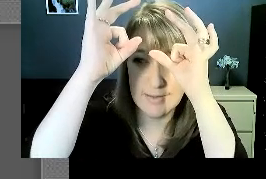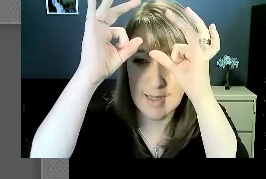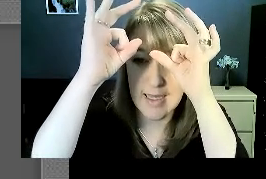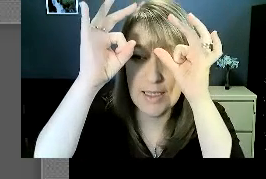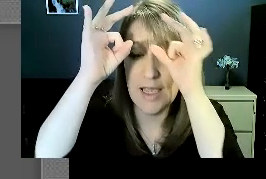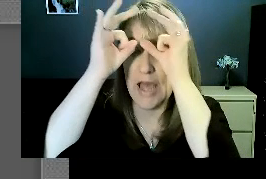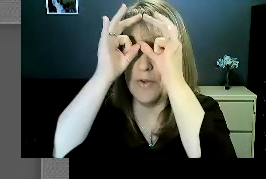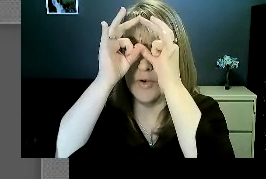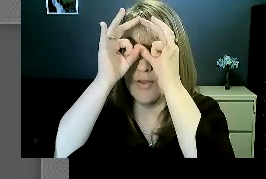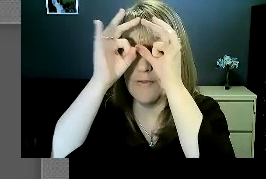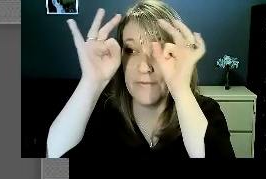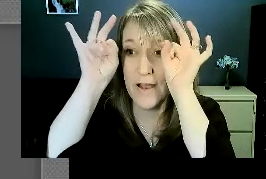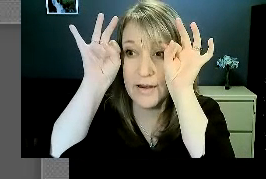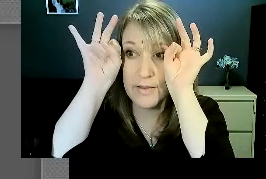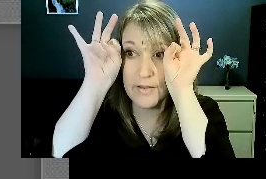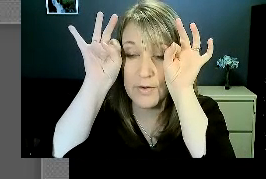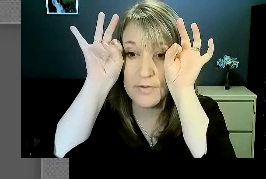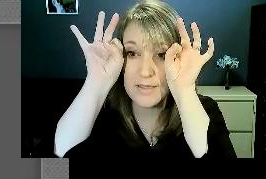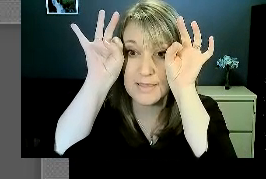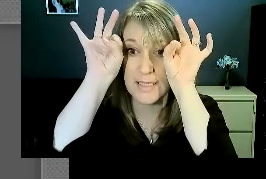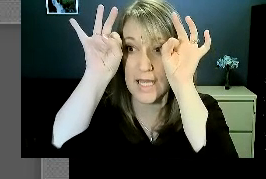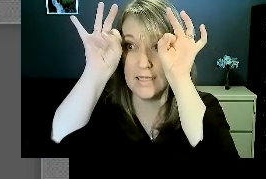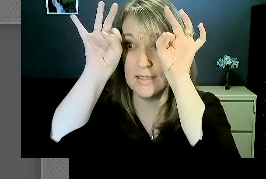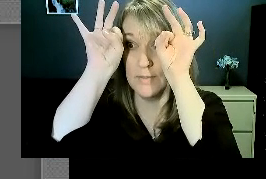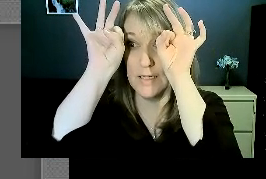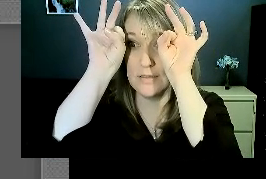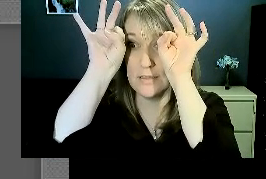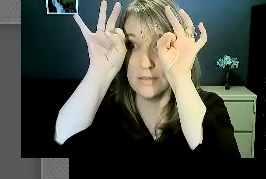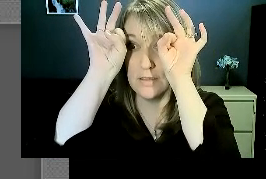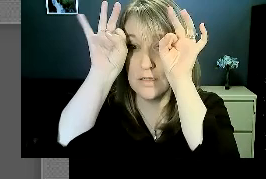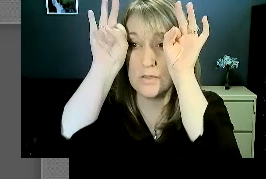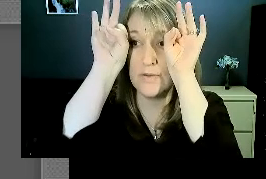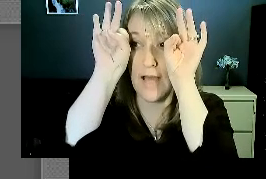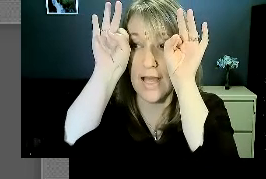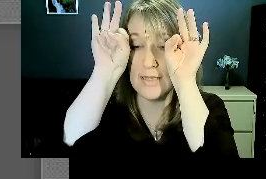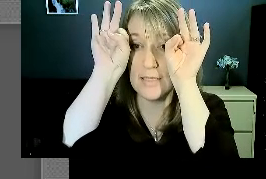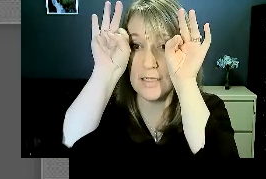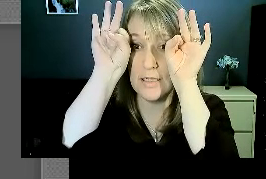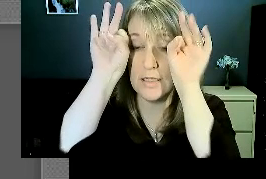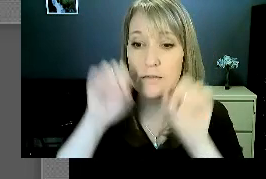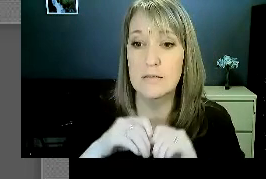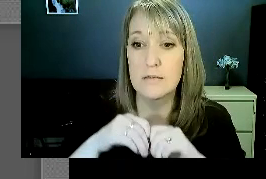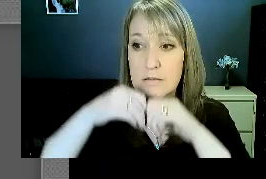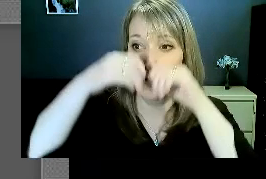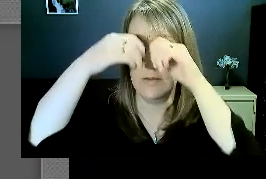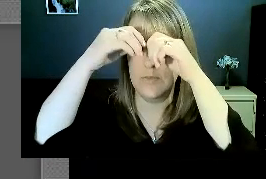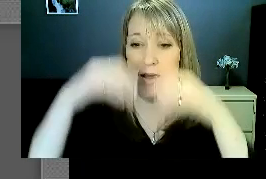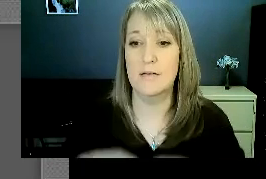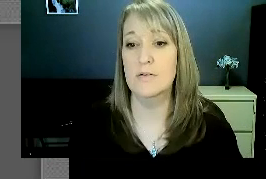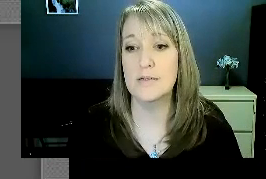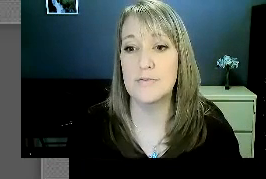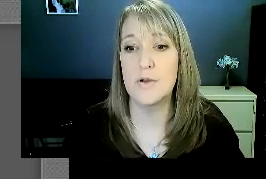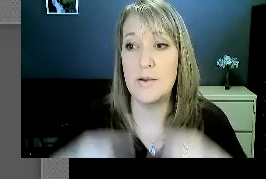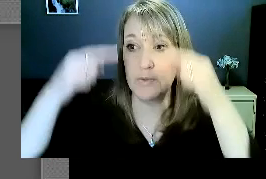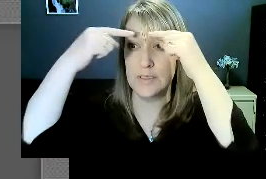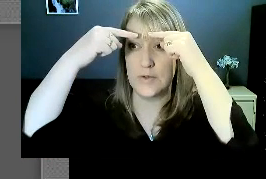eyes, okay? And they're not in the front, they're over to the side a little bit. So we have eyes here. Then we have,